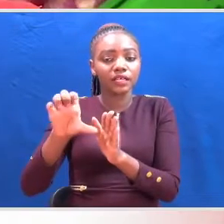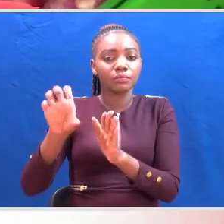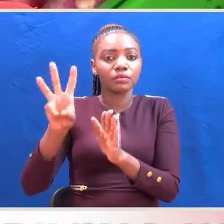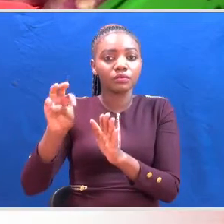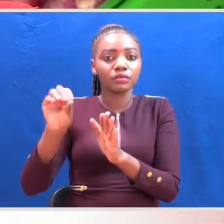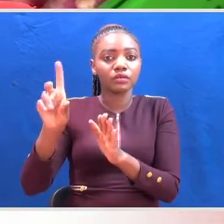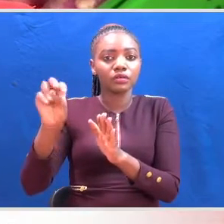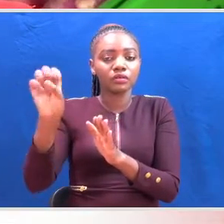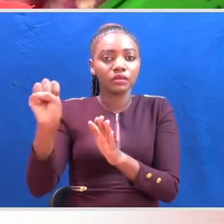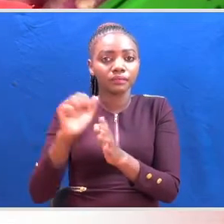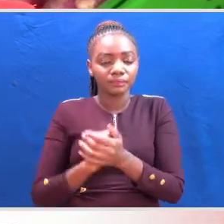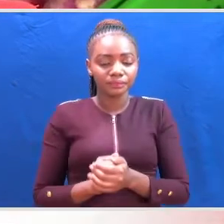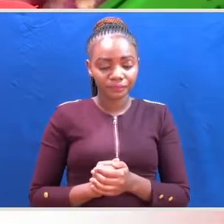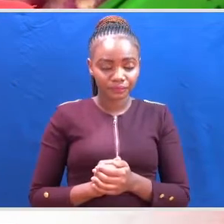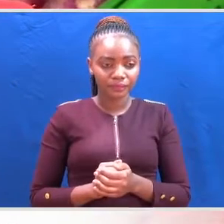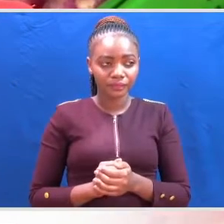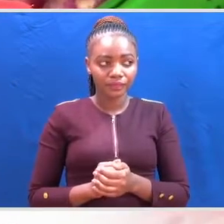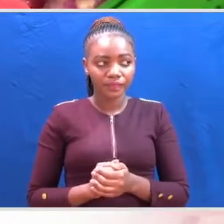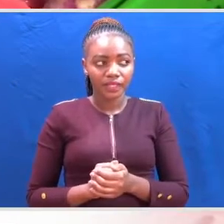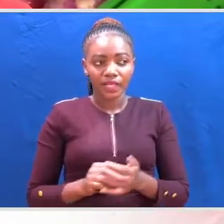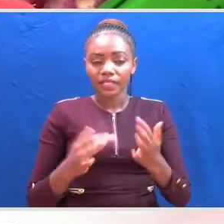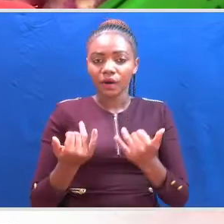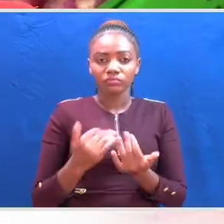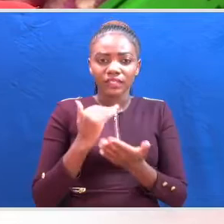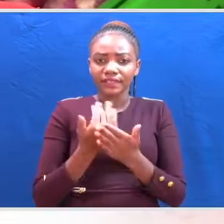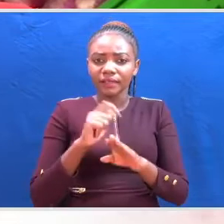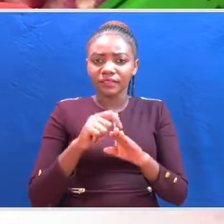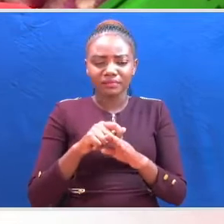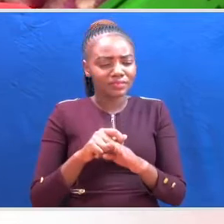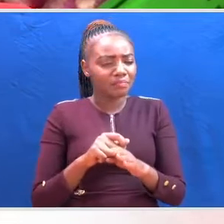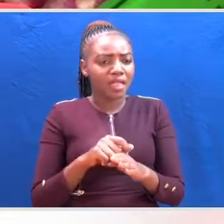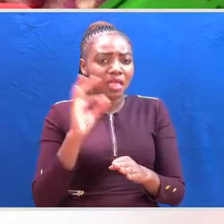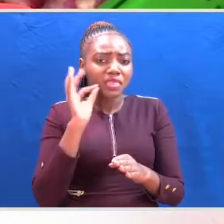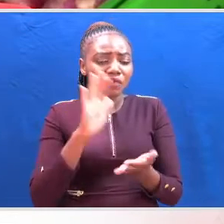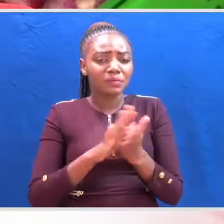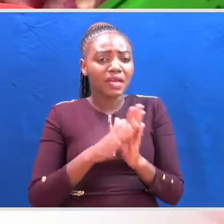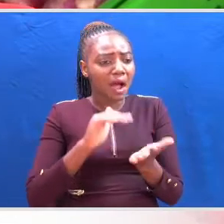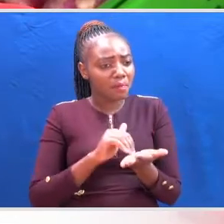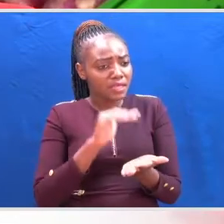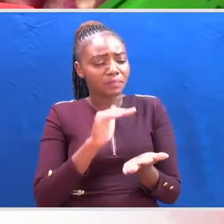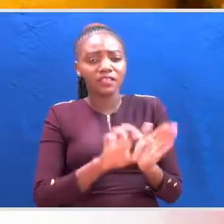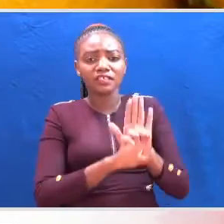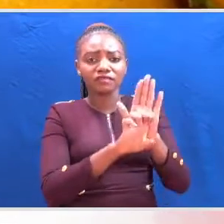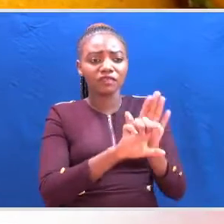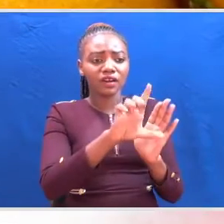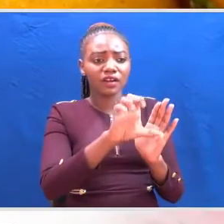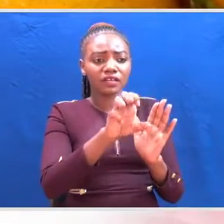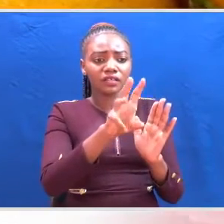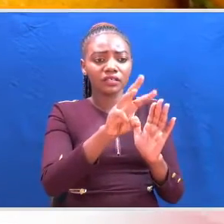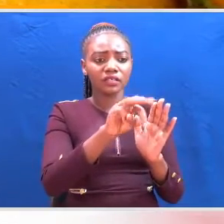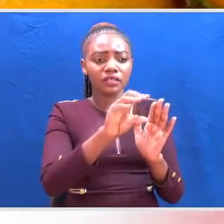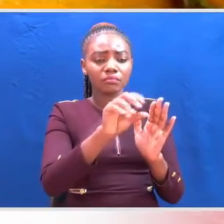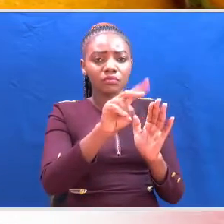and the ginger, they were so scarce at some point. They were very expensive. Lemon was more expensive than